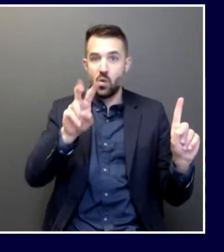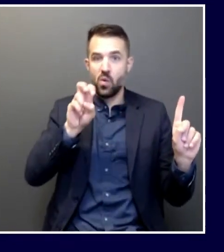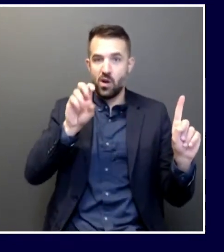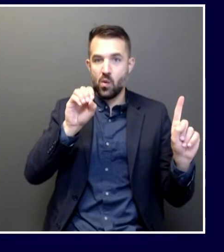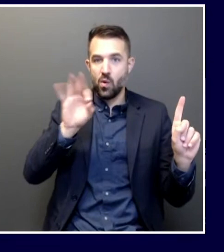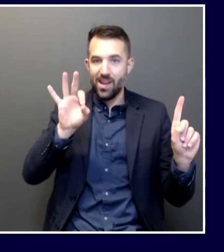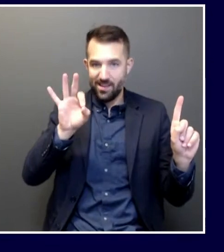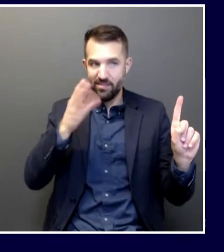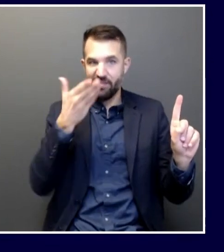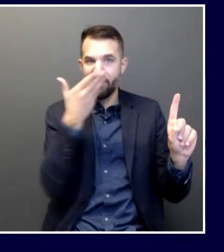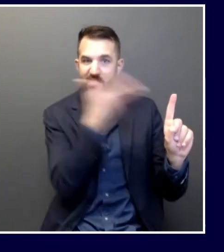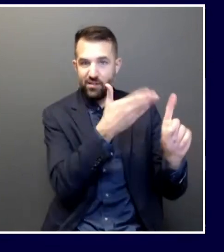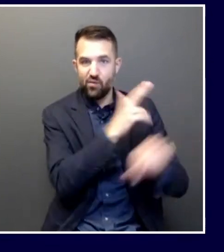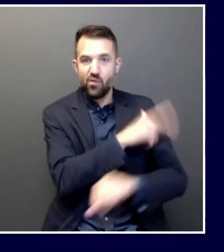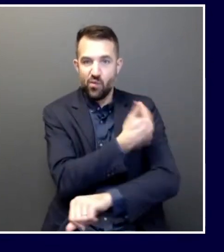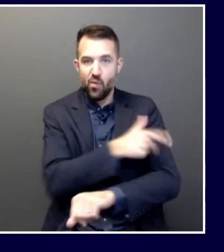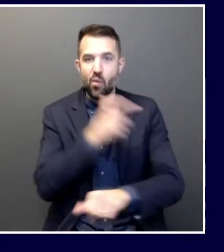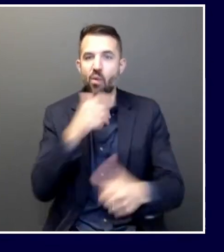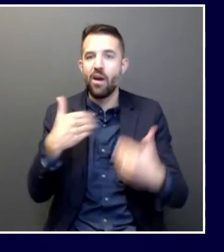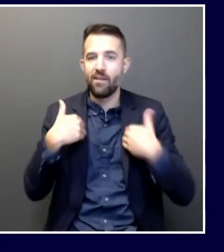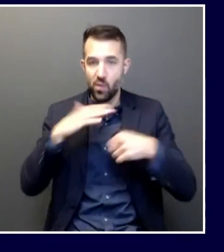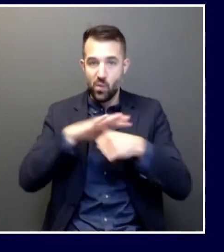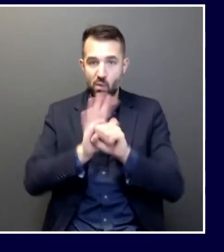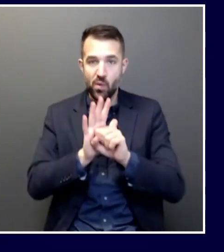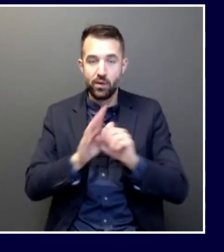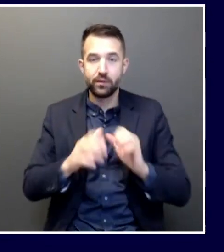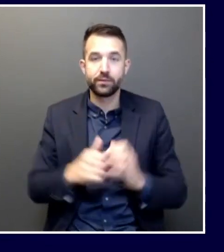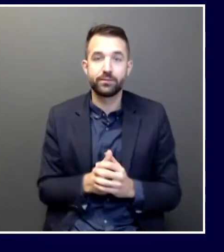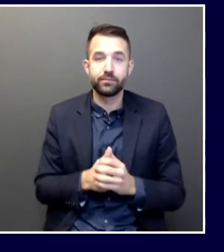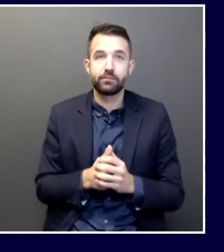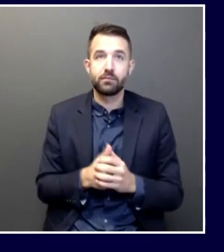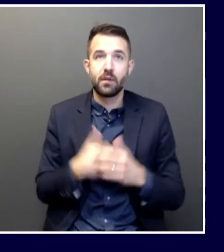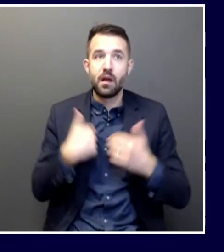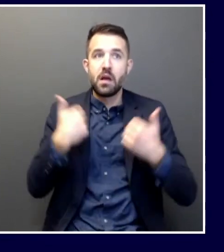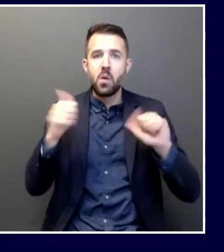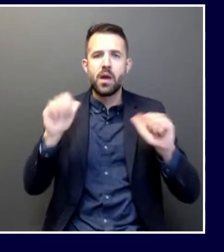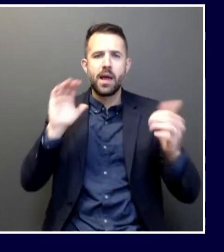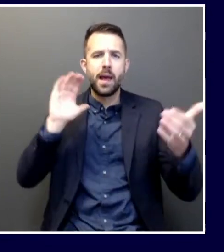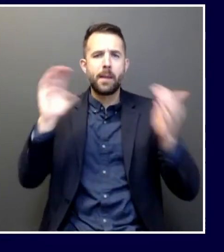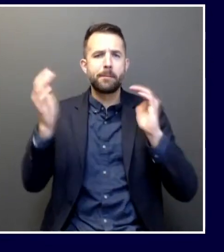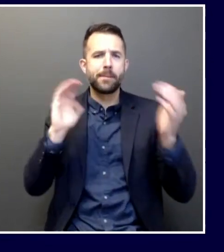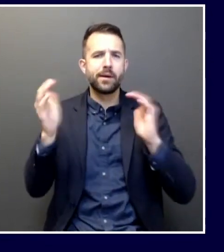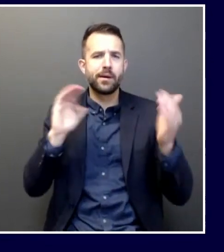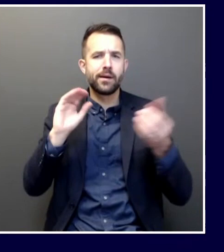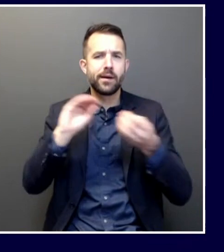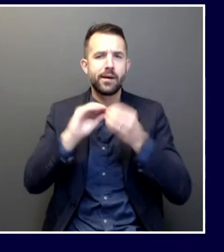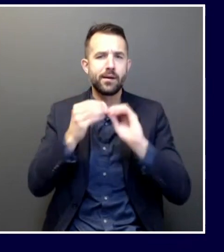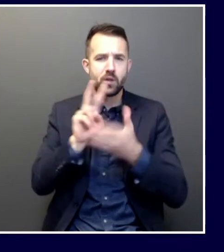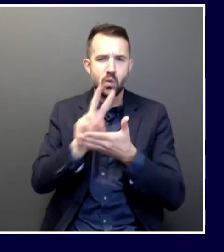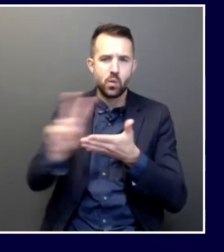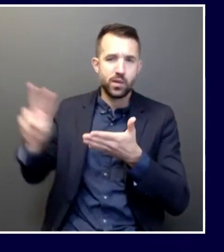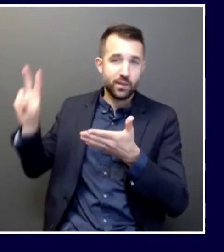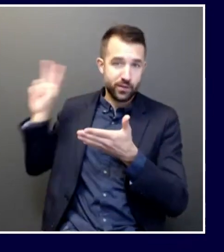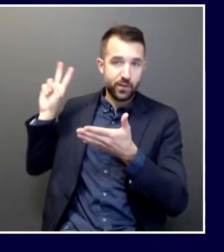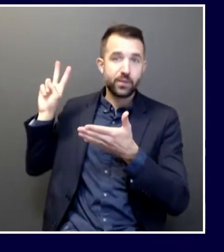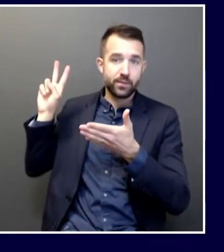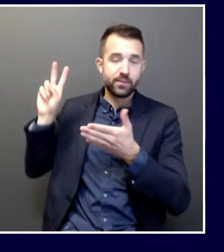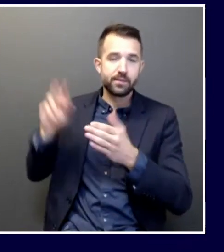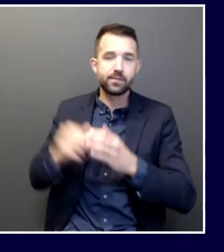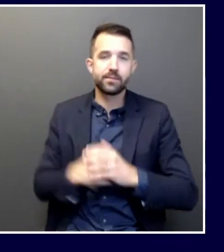COVID-19. To put that number in context, 2 weeks ago, 1 incubation period ago, there